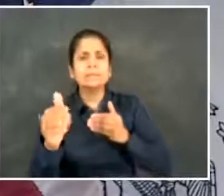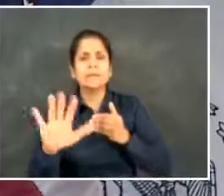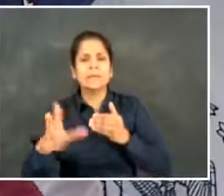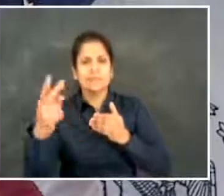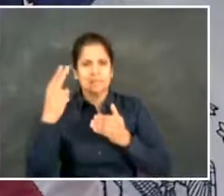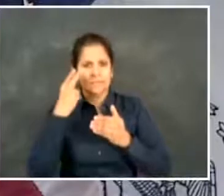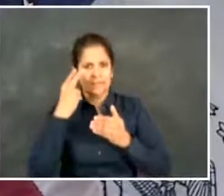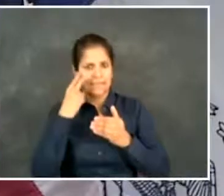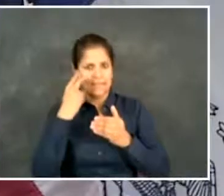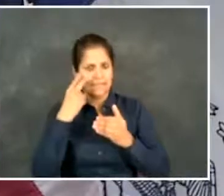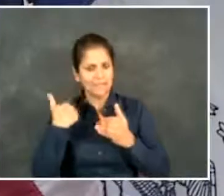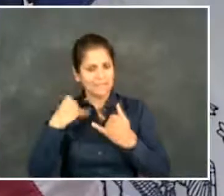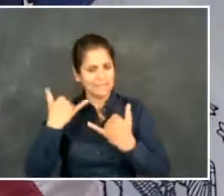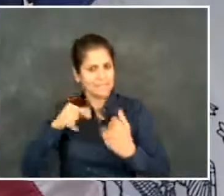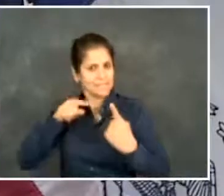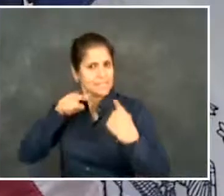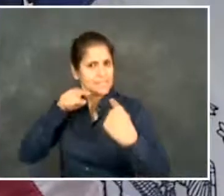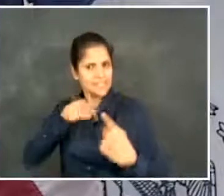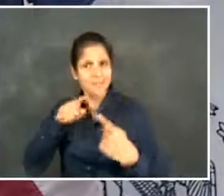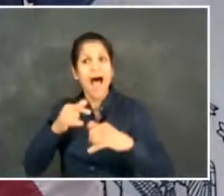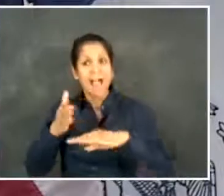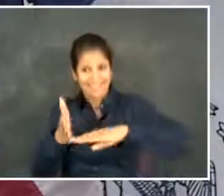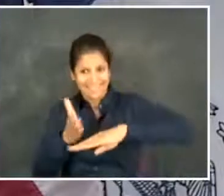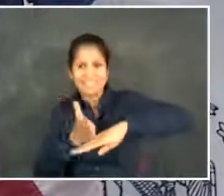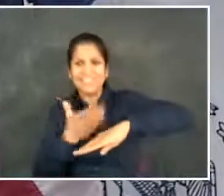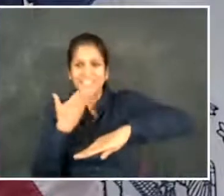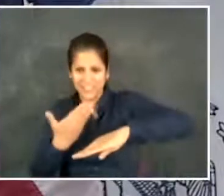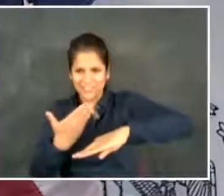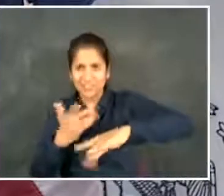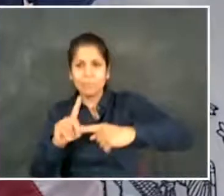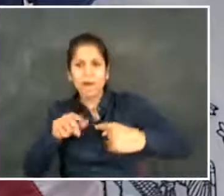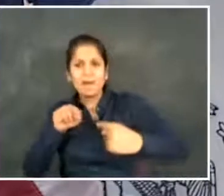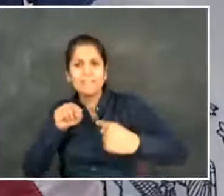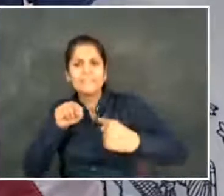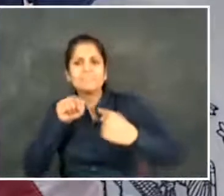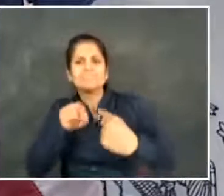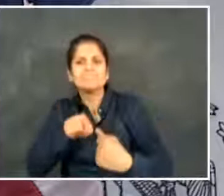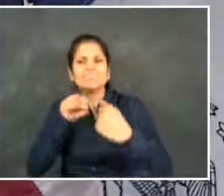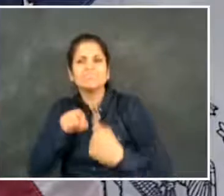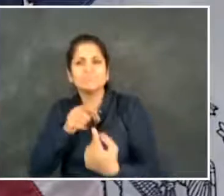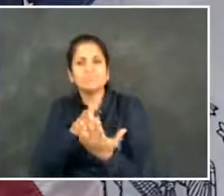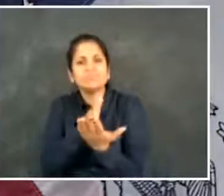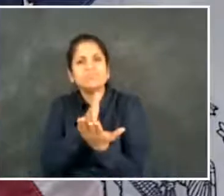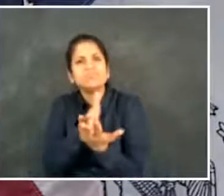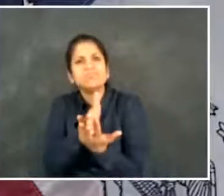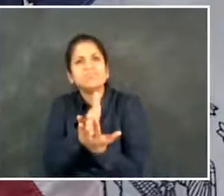news is we have not yet won. That's the honest truth.